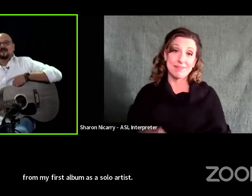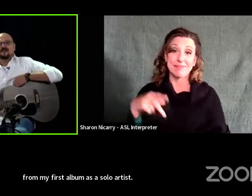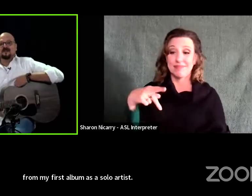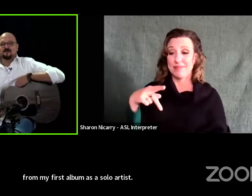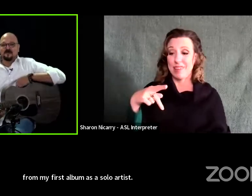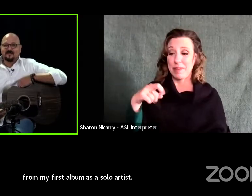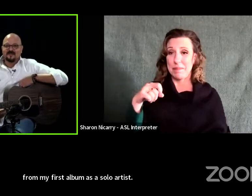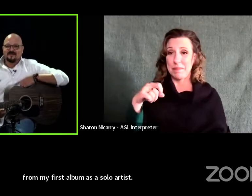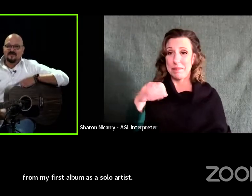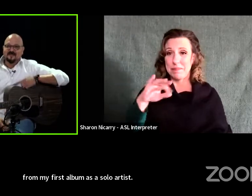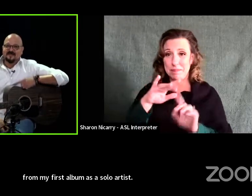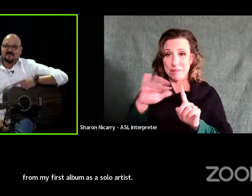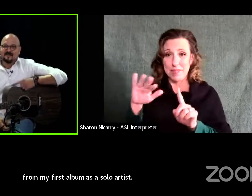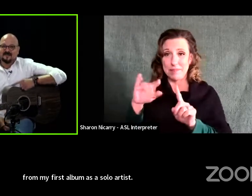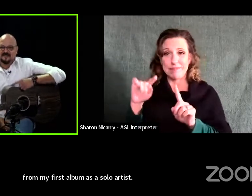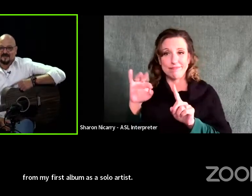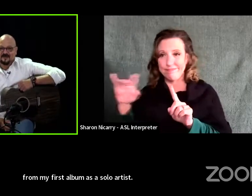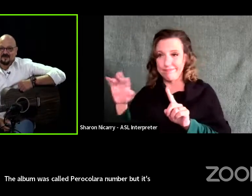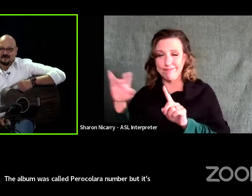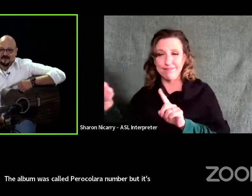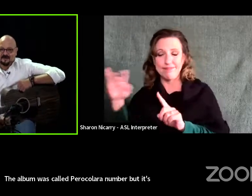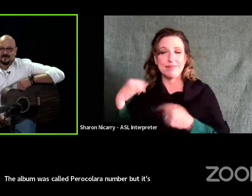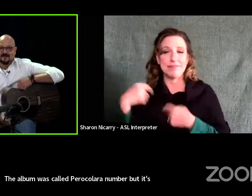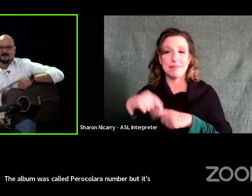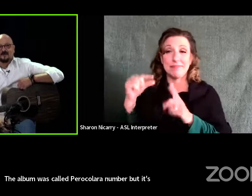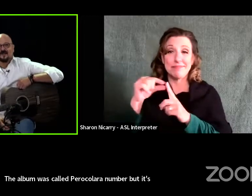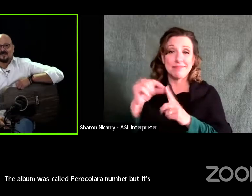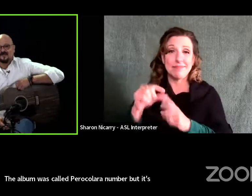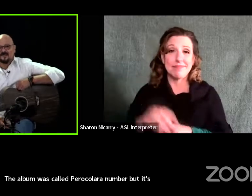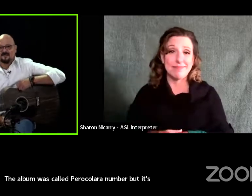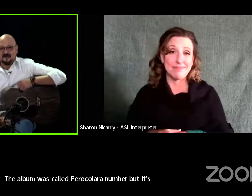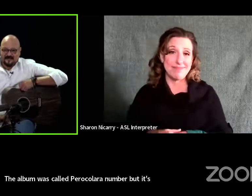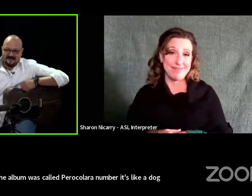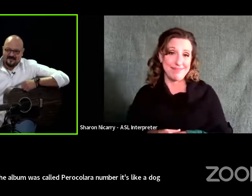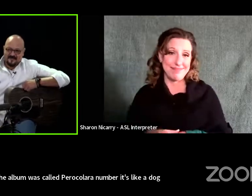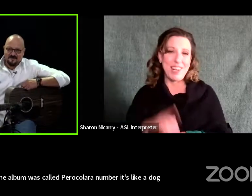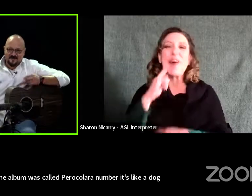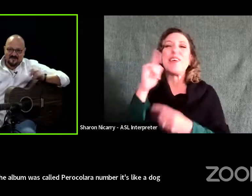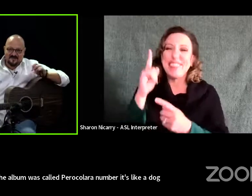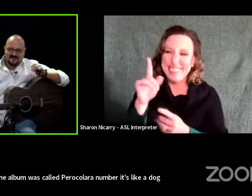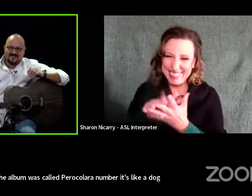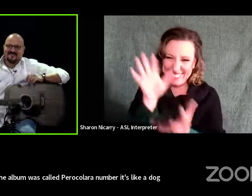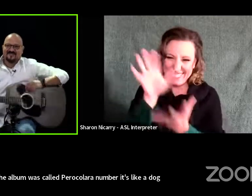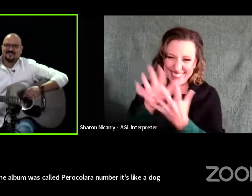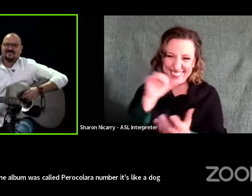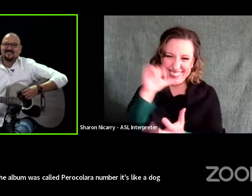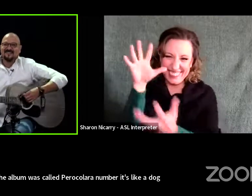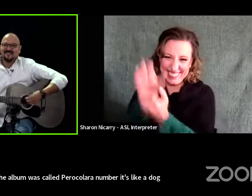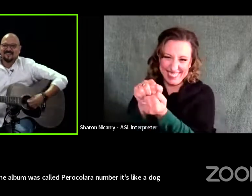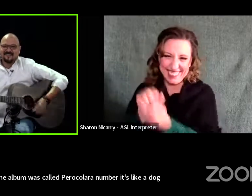que ladra no muerde. It's like a dog that barks doesn't bite, something like that.